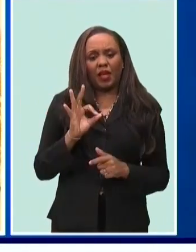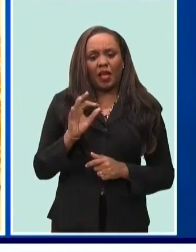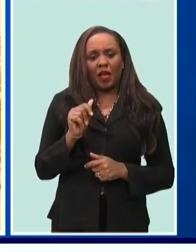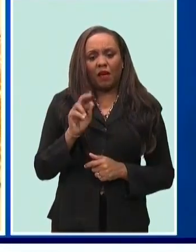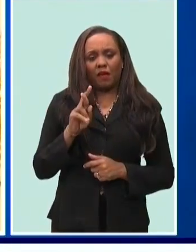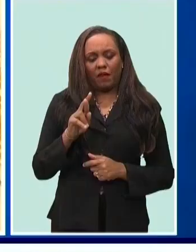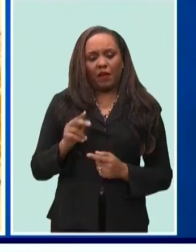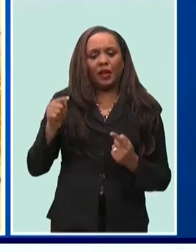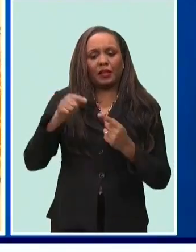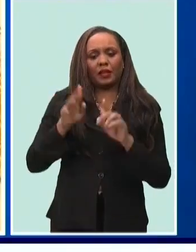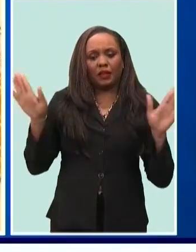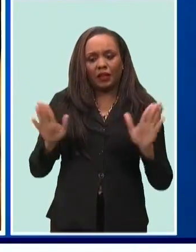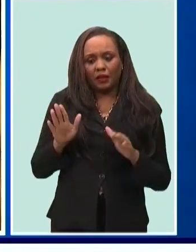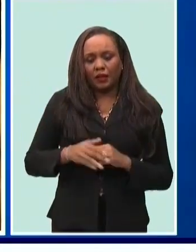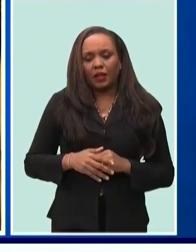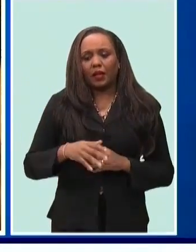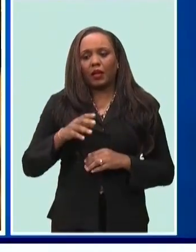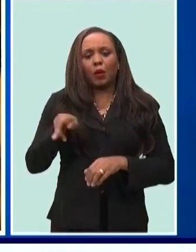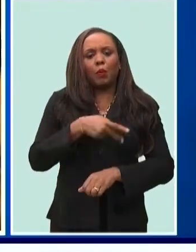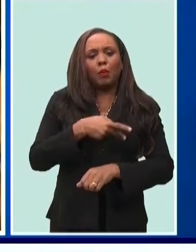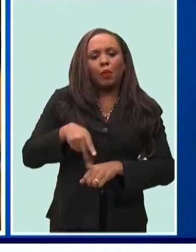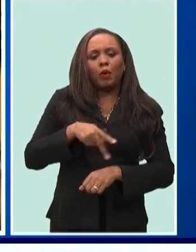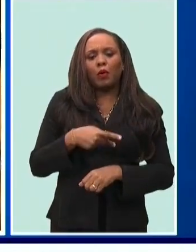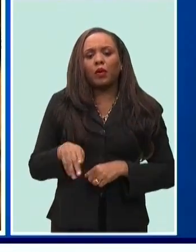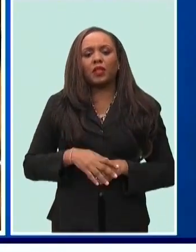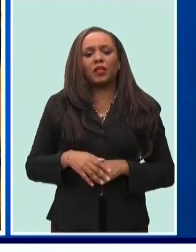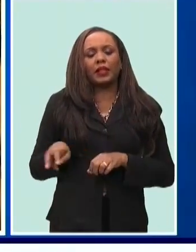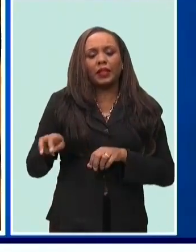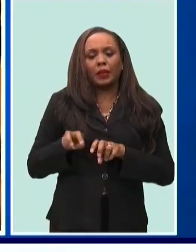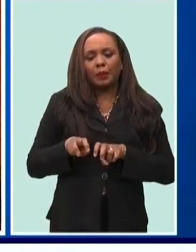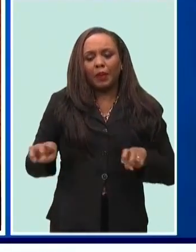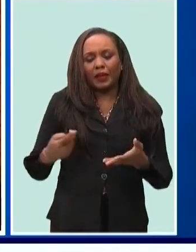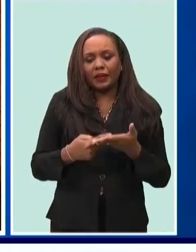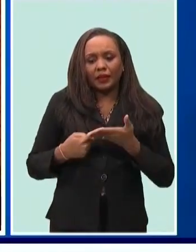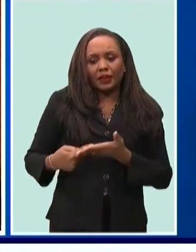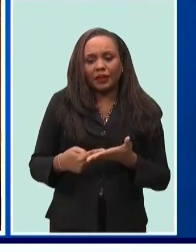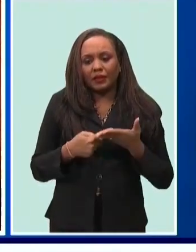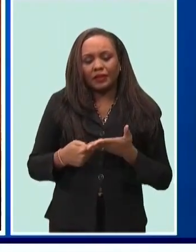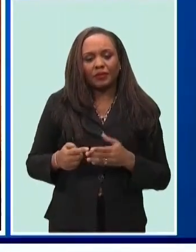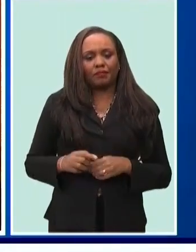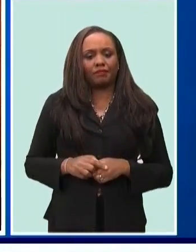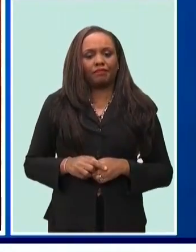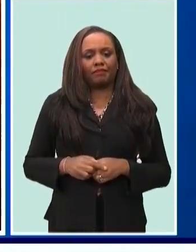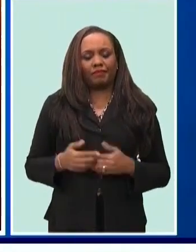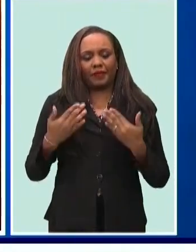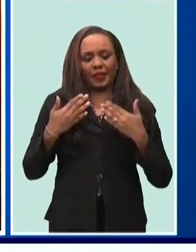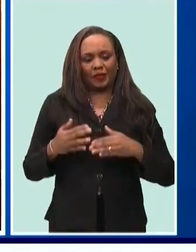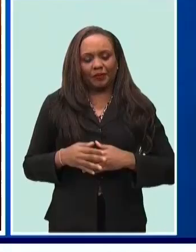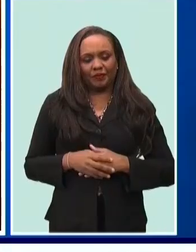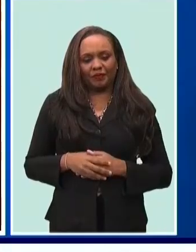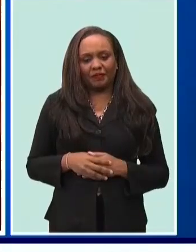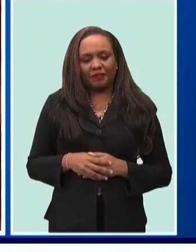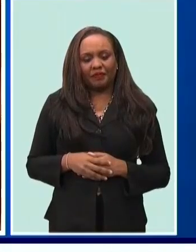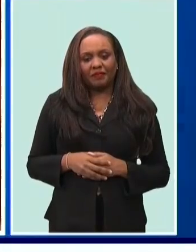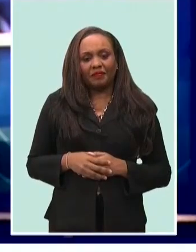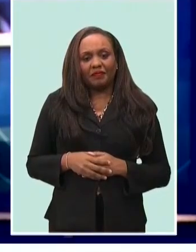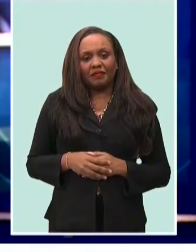daily programs include spoken word, fashion, and panel discussions. Kishmar Senjis, CBC News